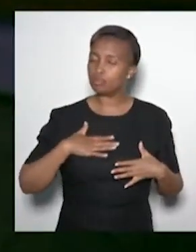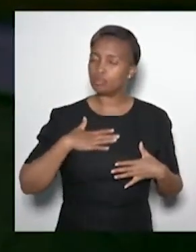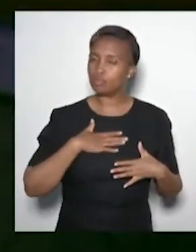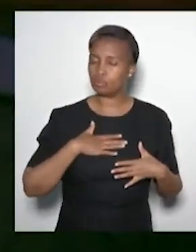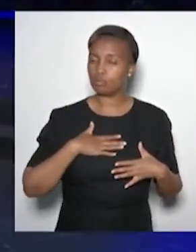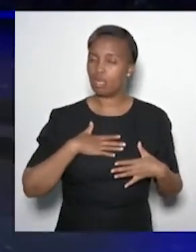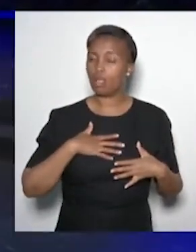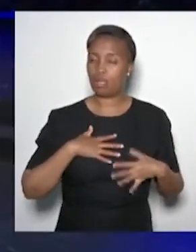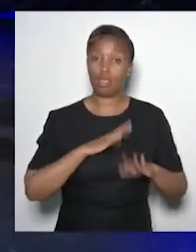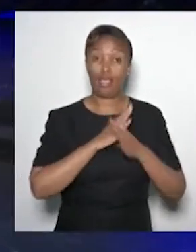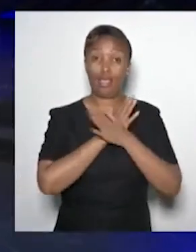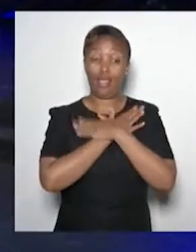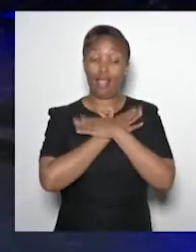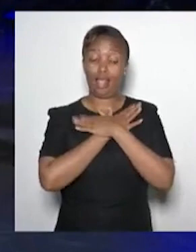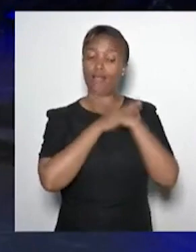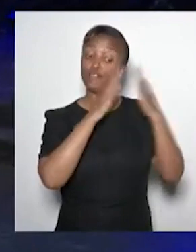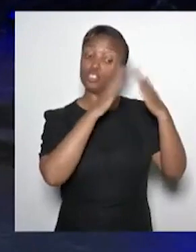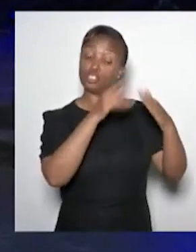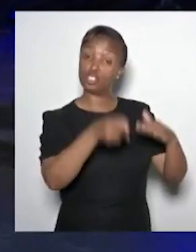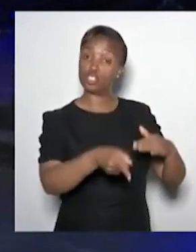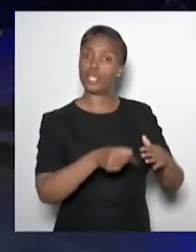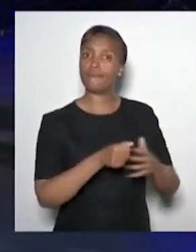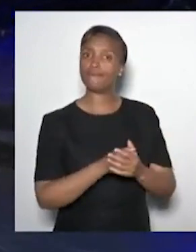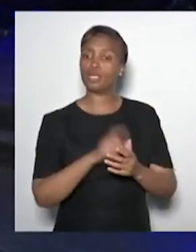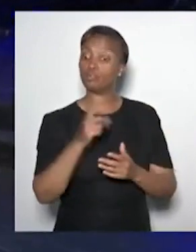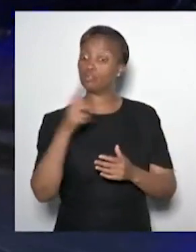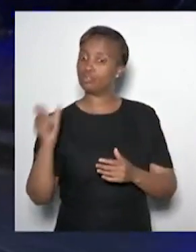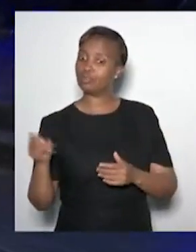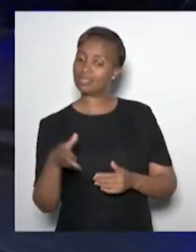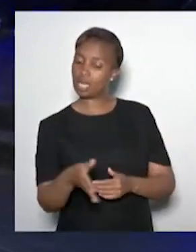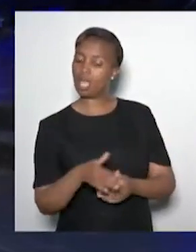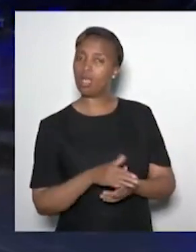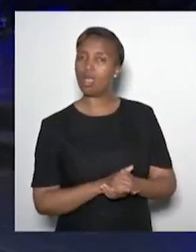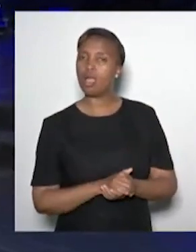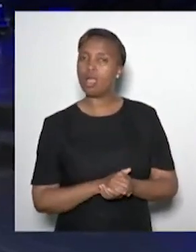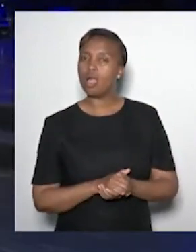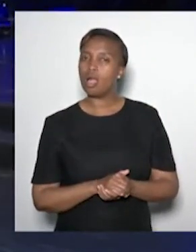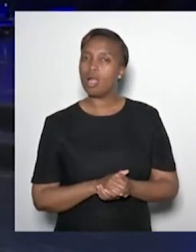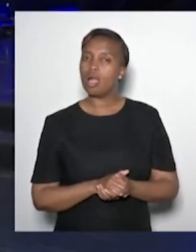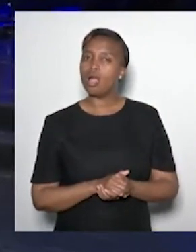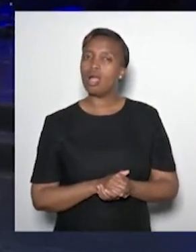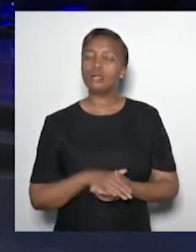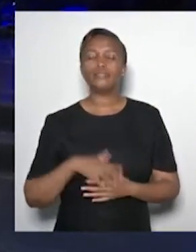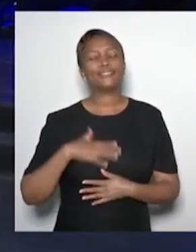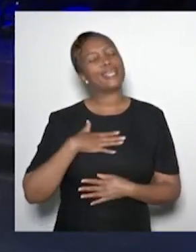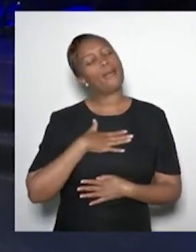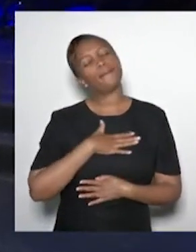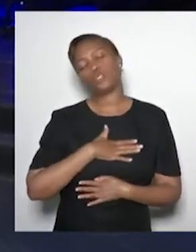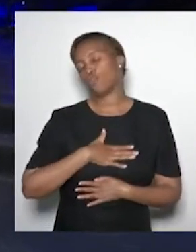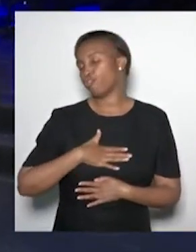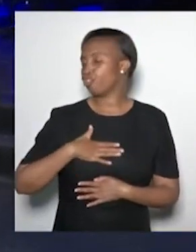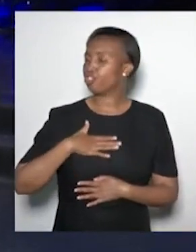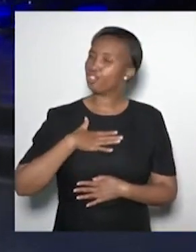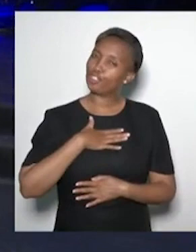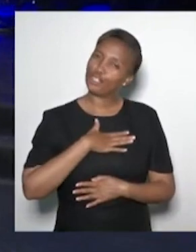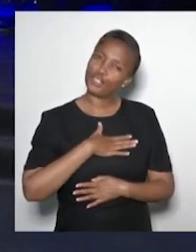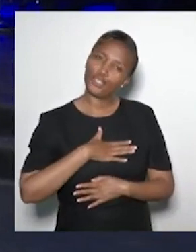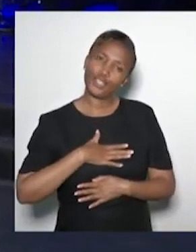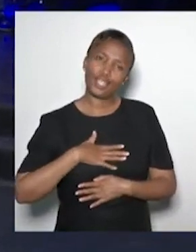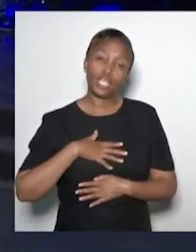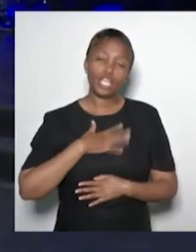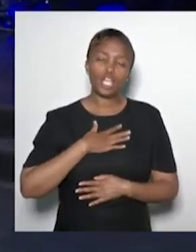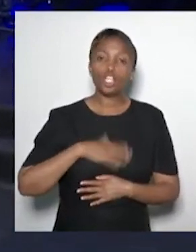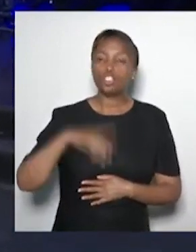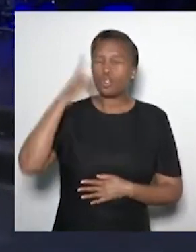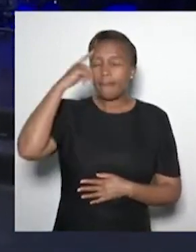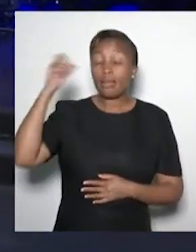I love in the church here, Barcelona, to every one of you, is to really appreciate how you have bought into the vision of